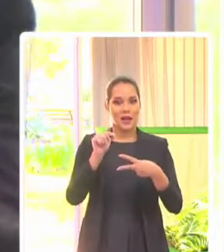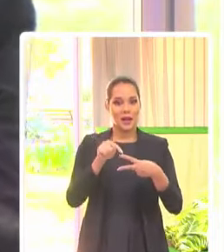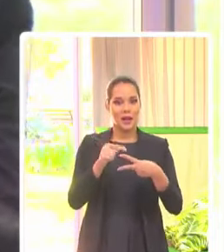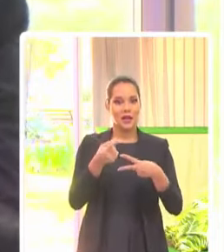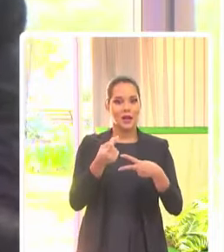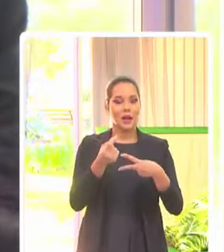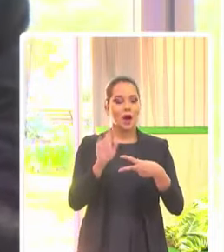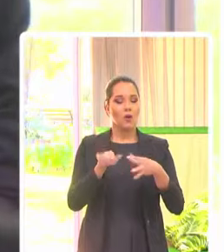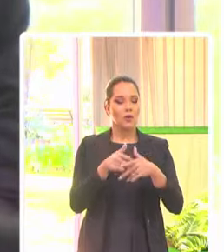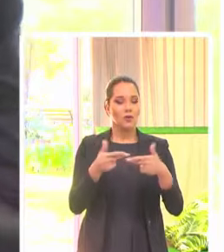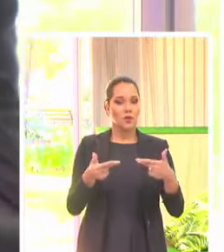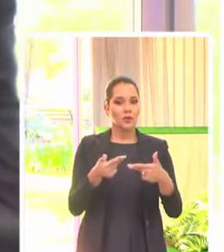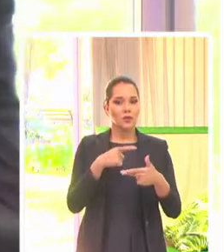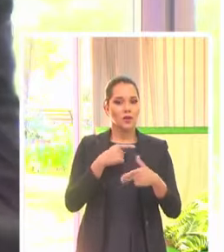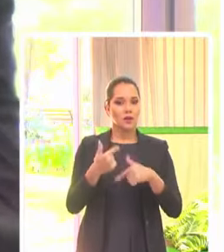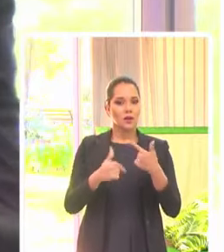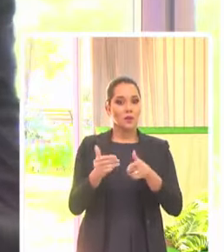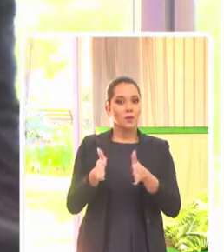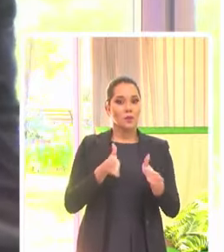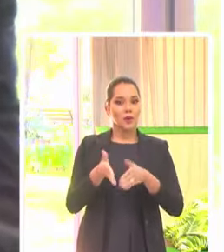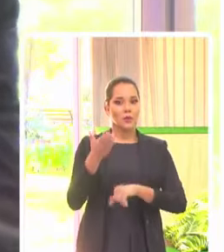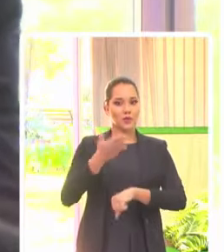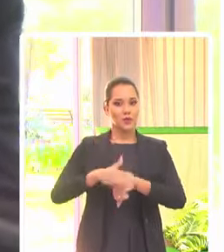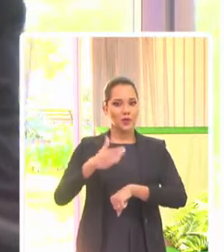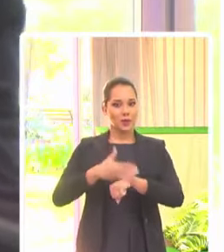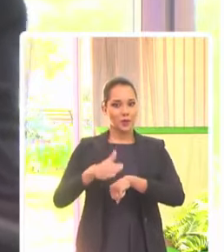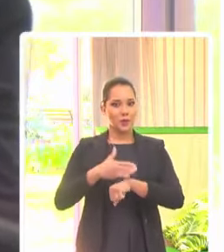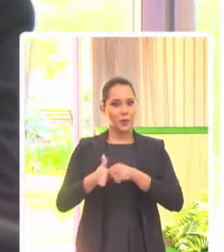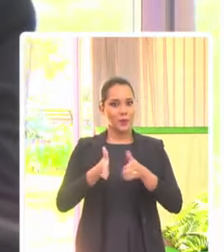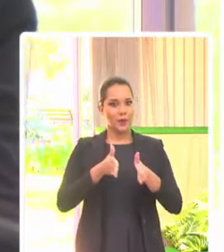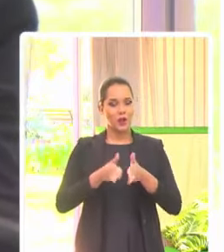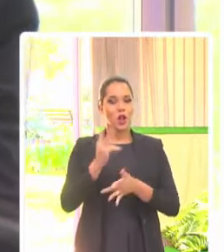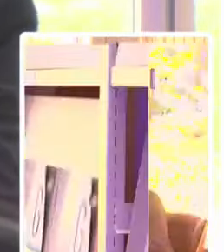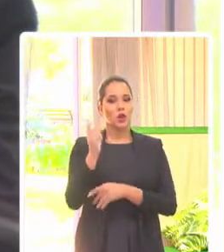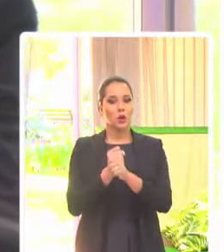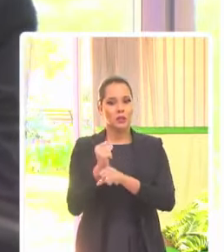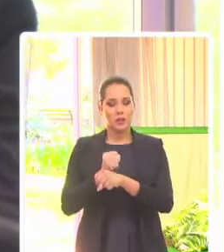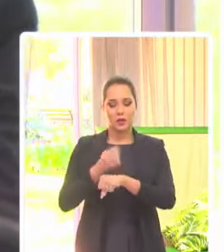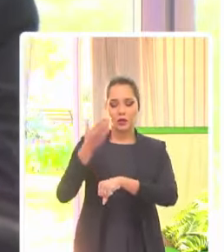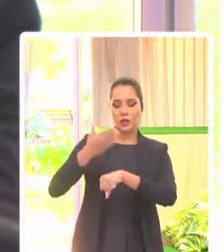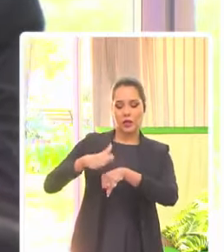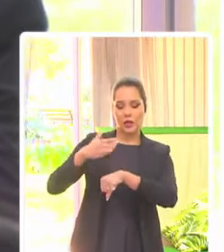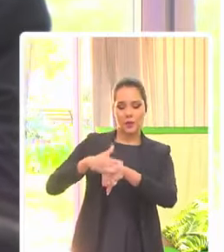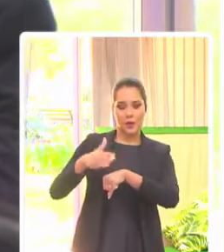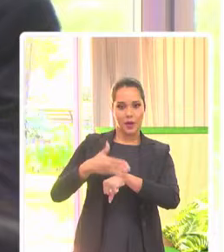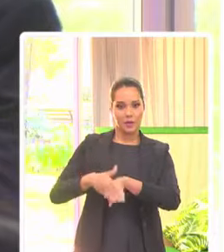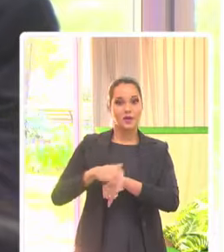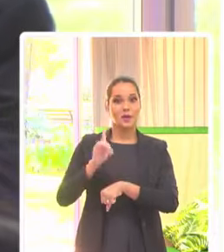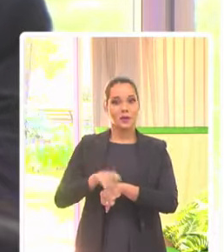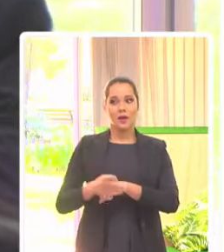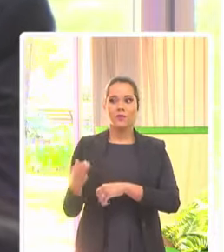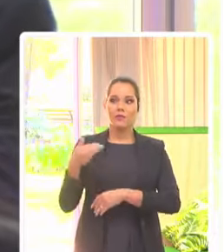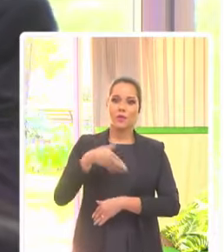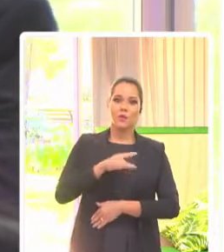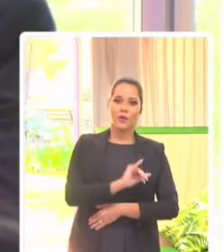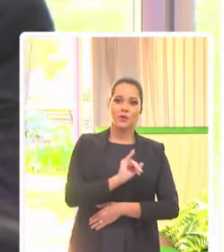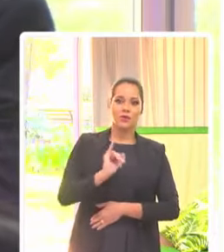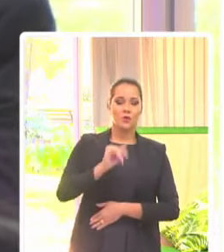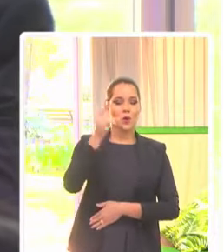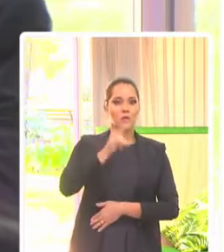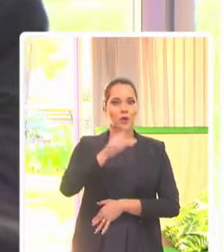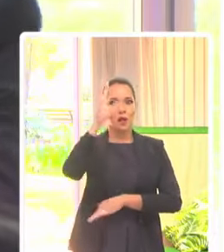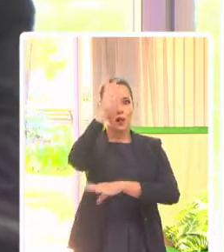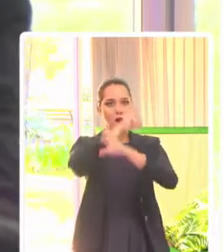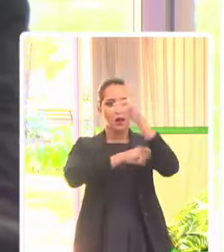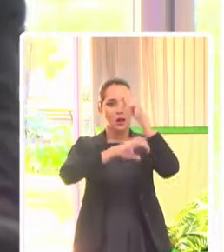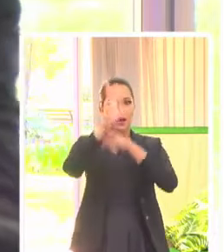called the training period, as Dhruva was mentioning, 2 year. They would come to our institute to learn about fiscal, and I used